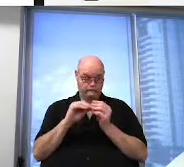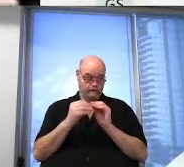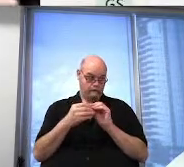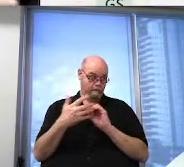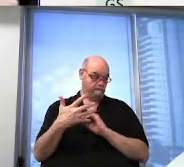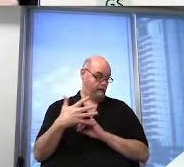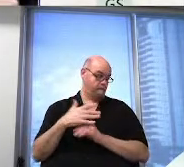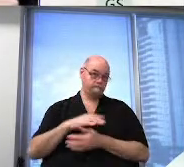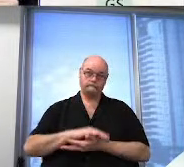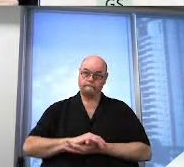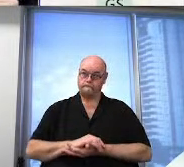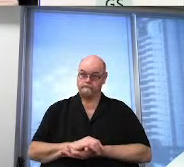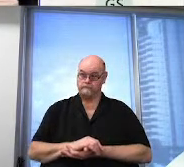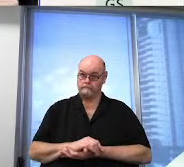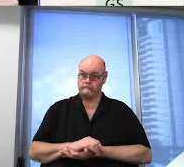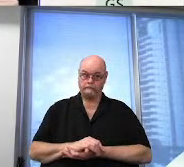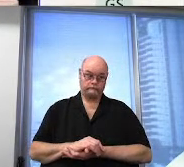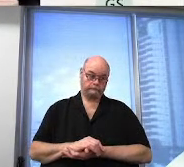Exhibit 5.